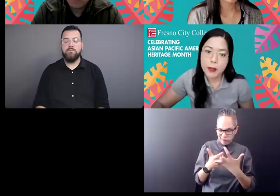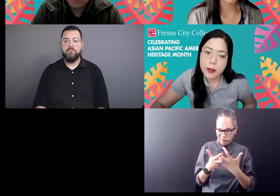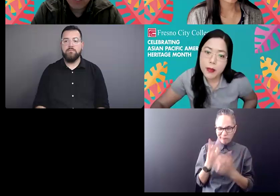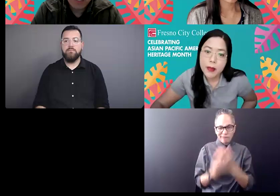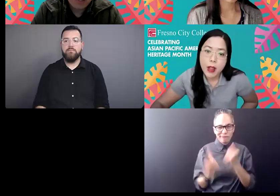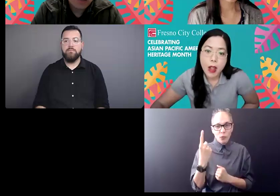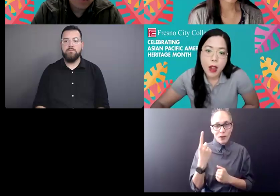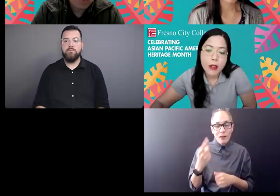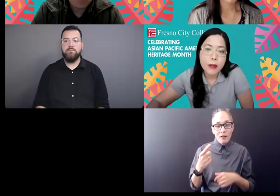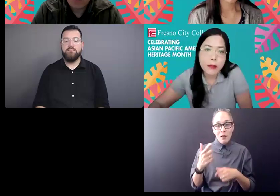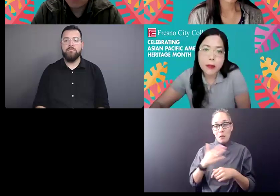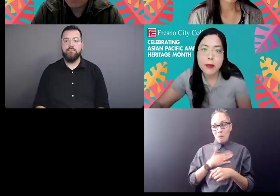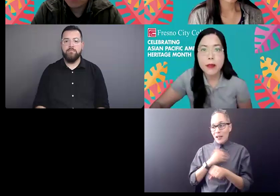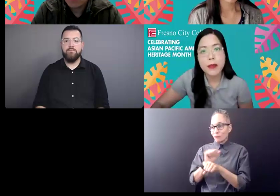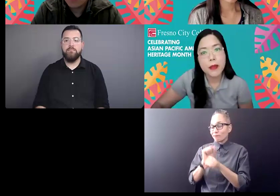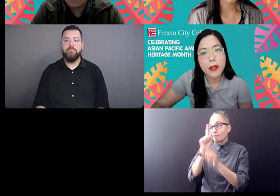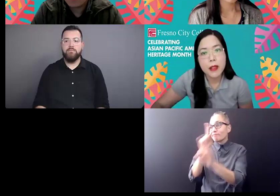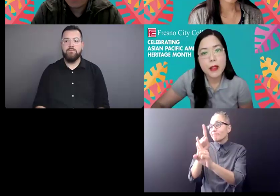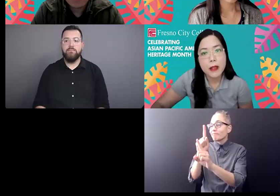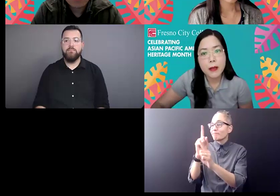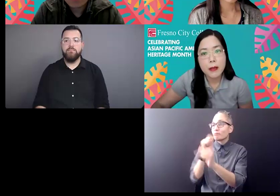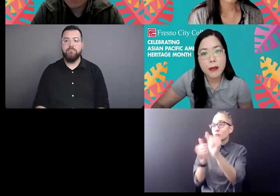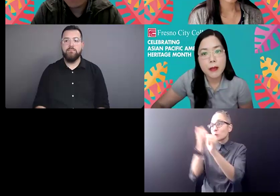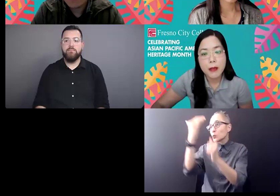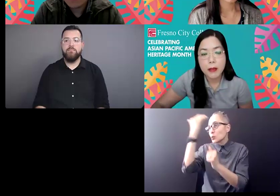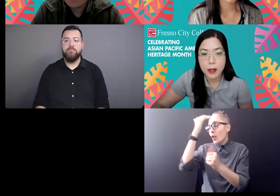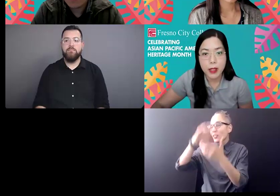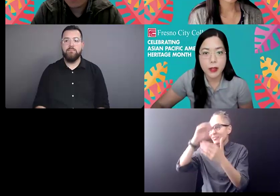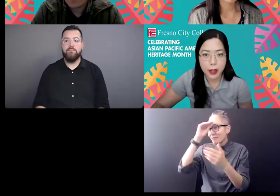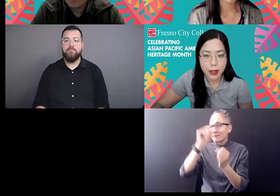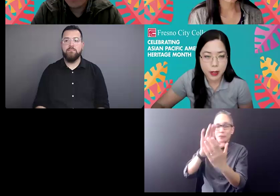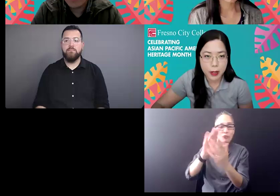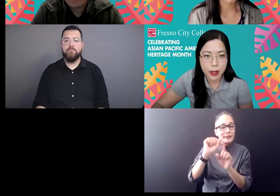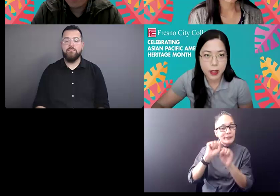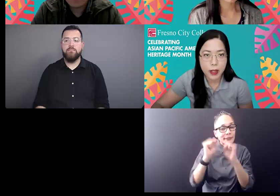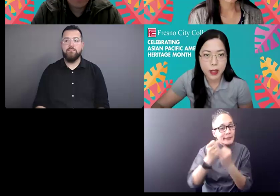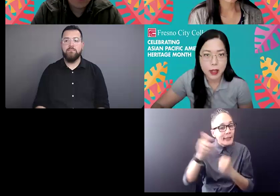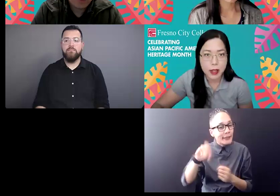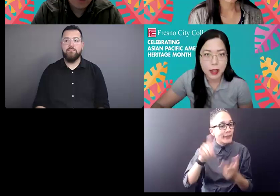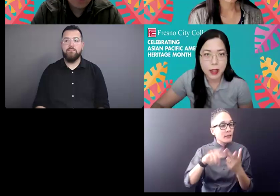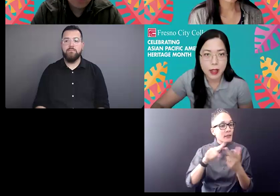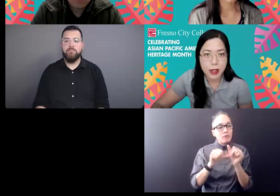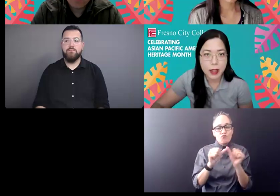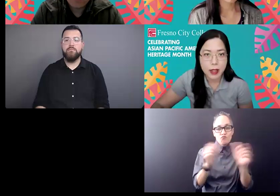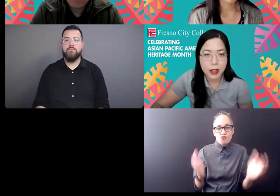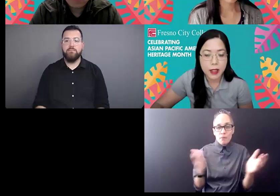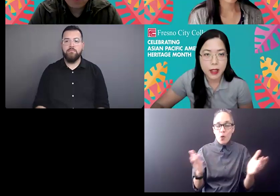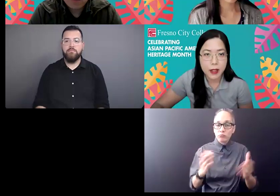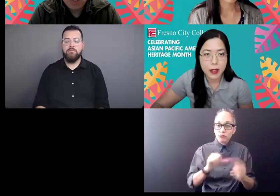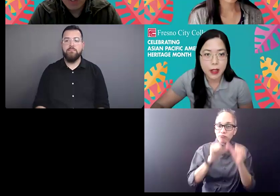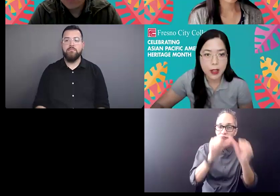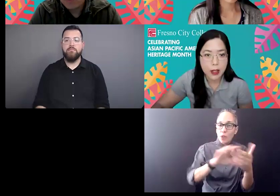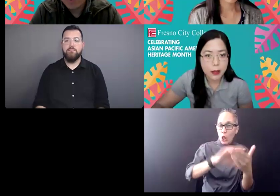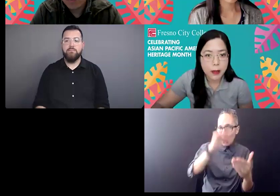career, you know, dedicated to the pursuit of knowledge, to address societal needs and to promote lifelong learning. So whether